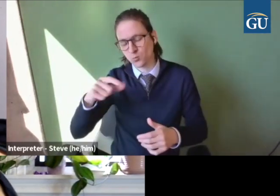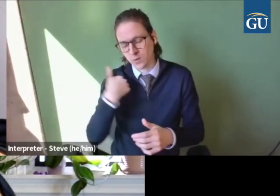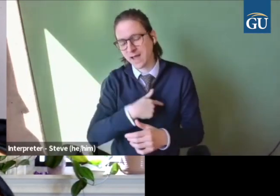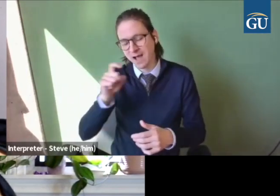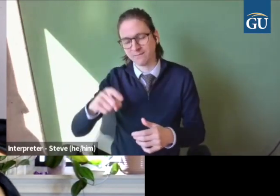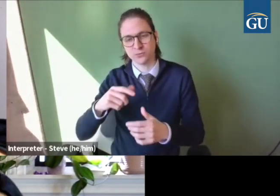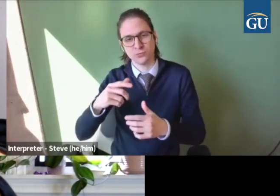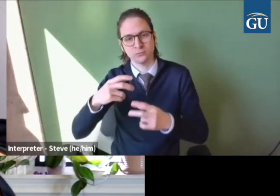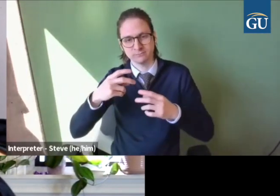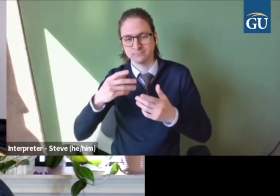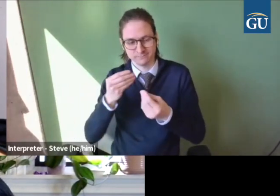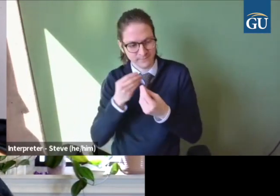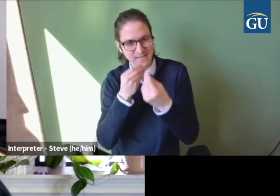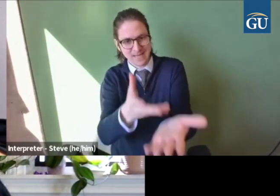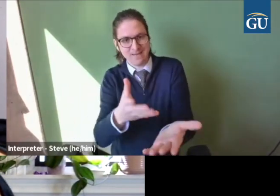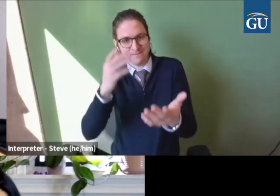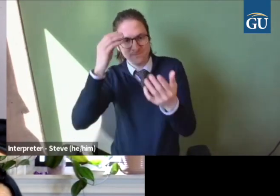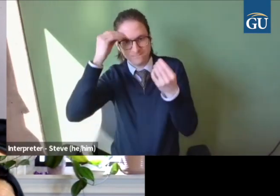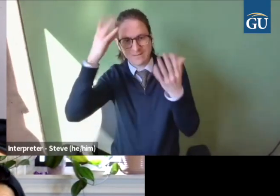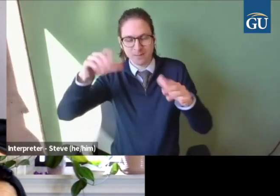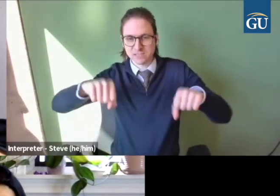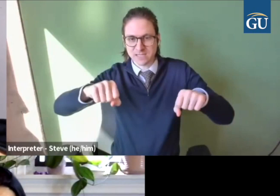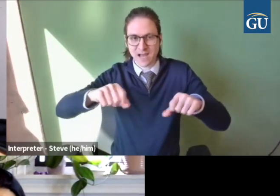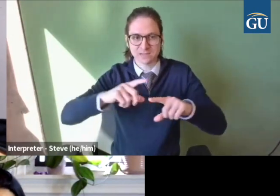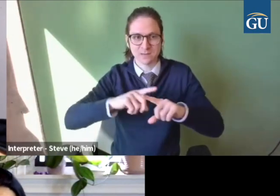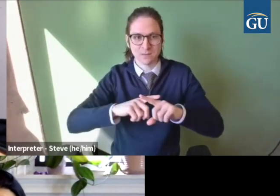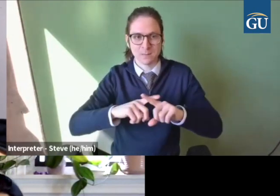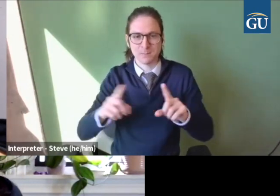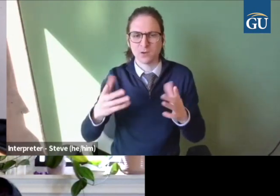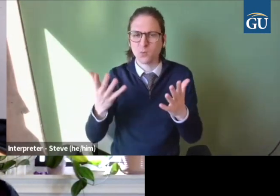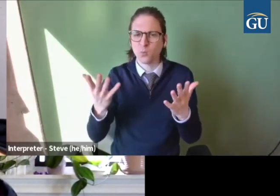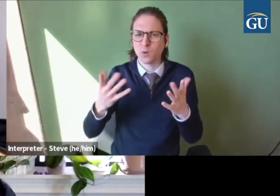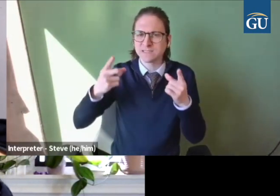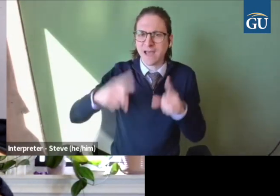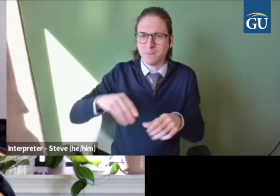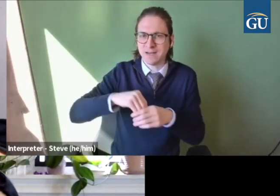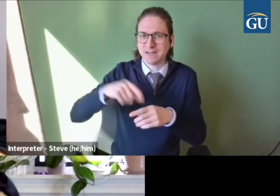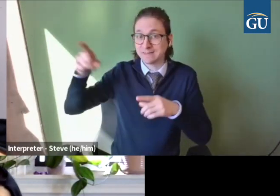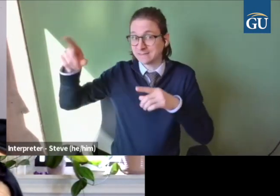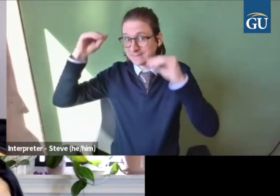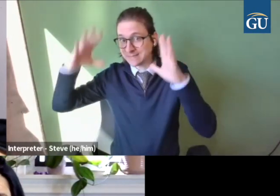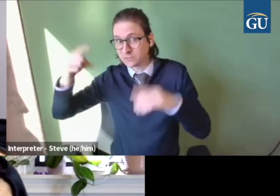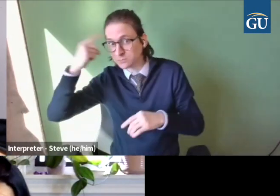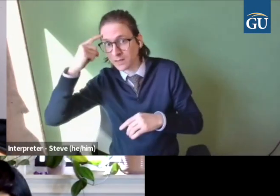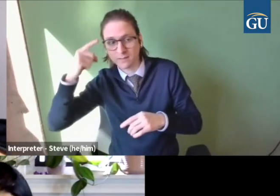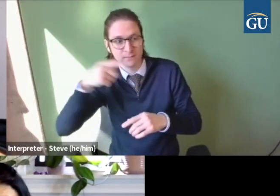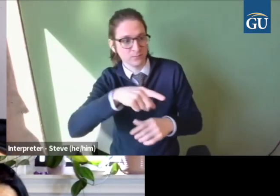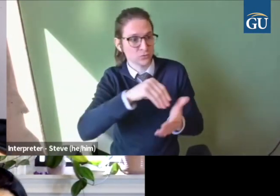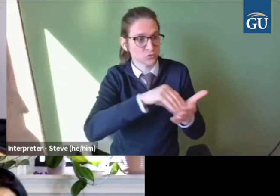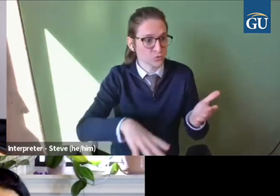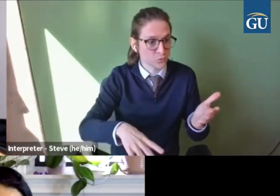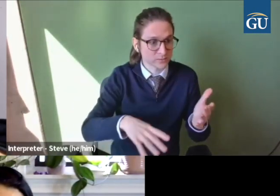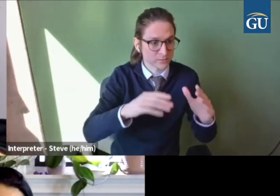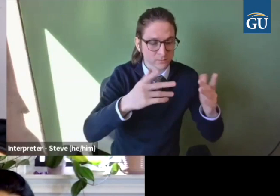is then happening in the learner and teacher in which they are enabled to sort of